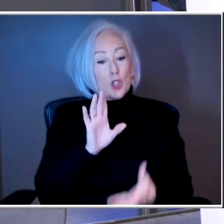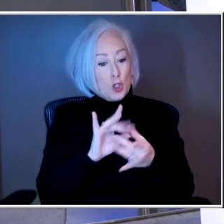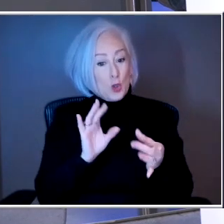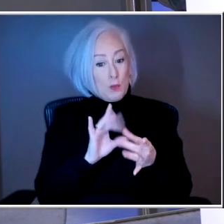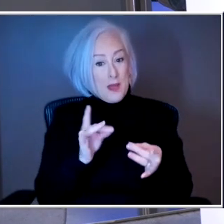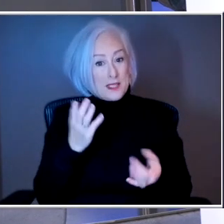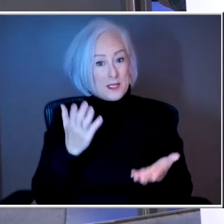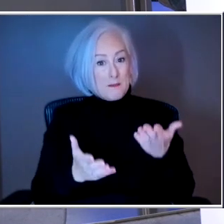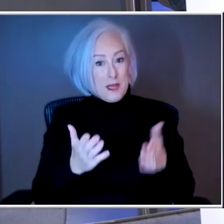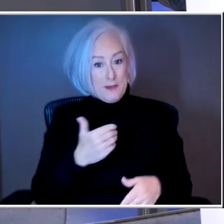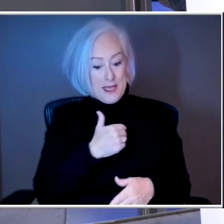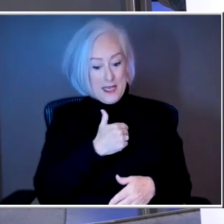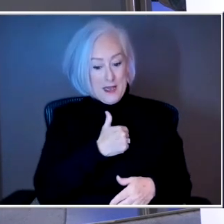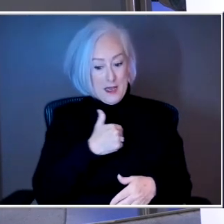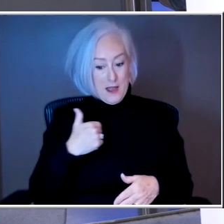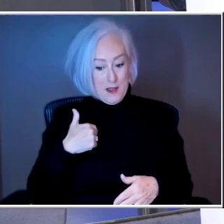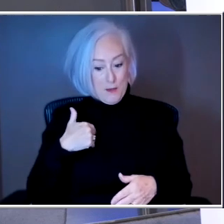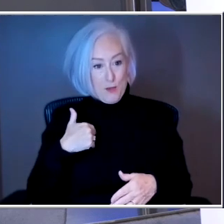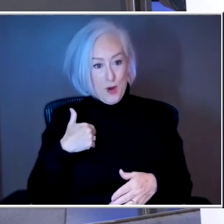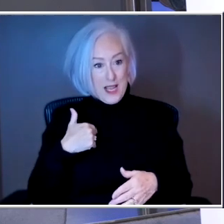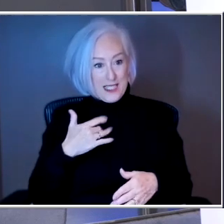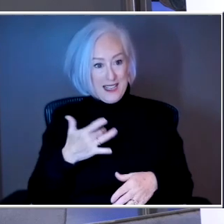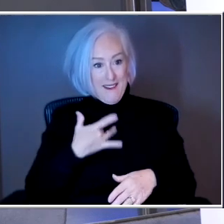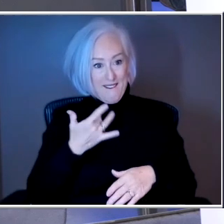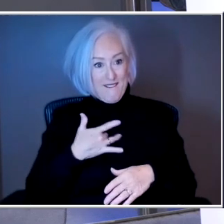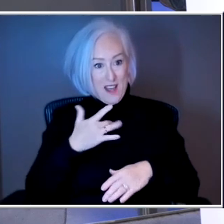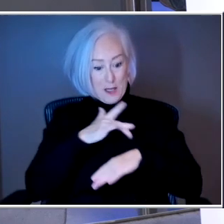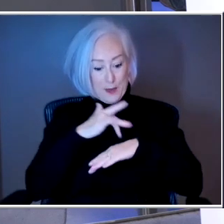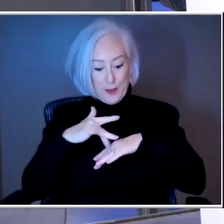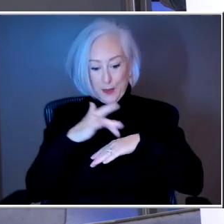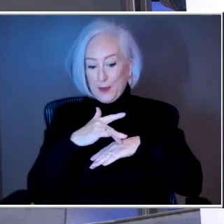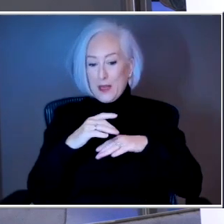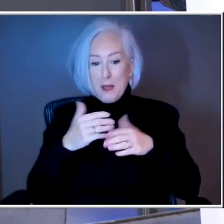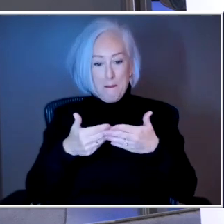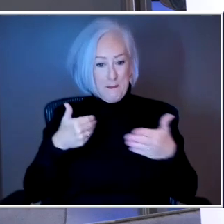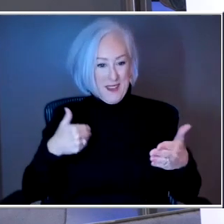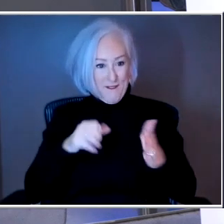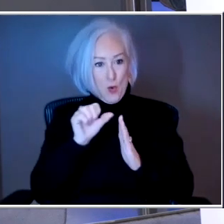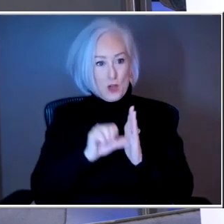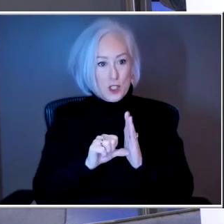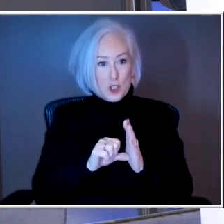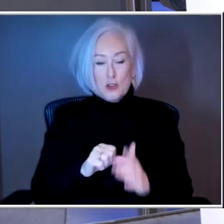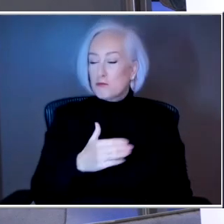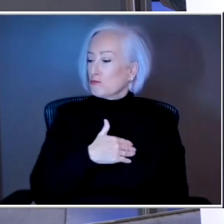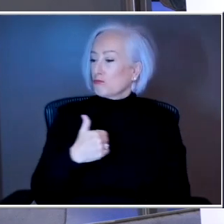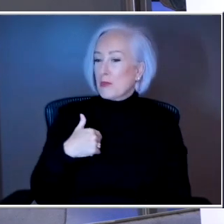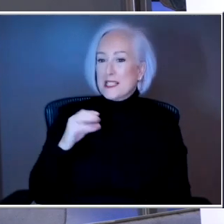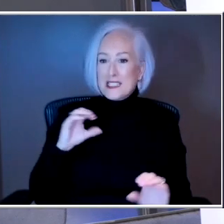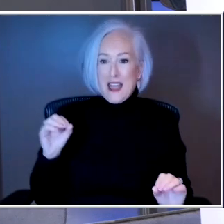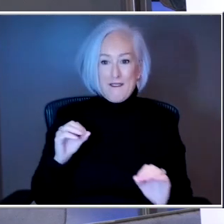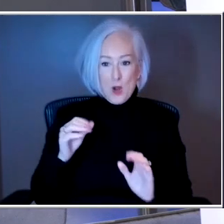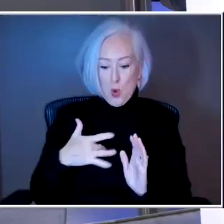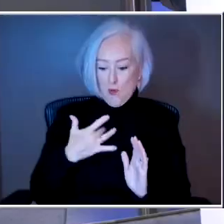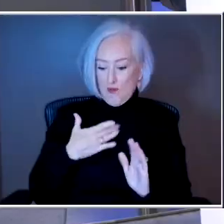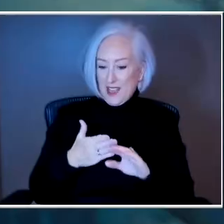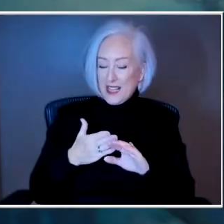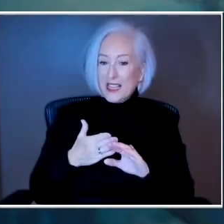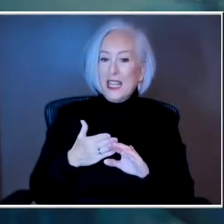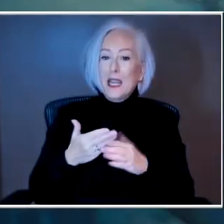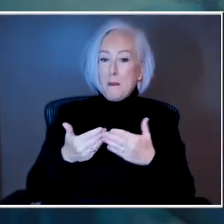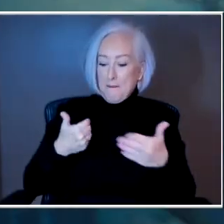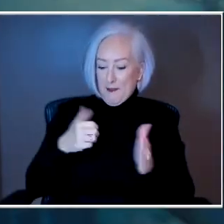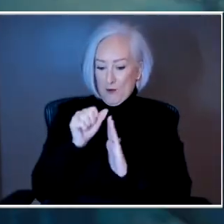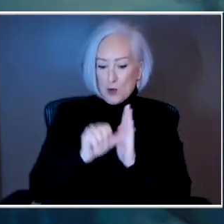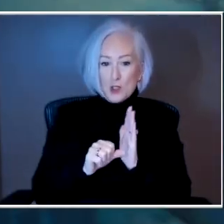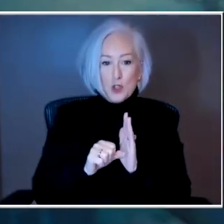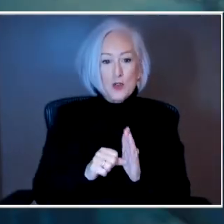before surgery, and then I didn't have any feeling before surgery. Yeah. Sometimes when their breasts are large, it's like the nerves